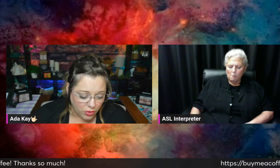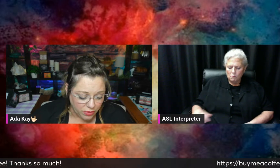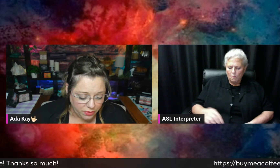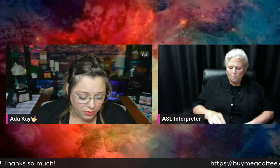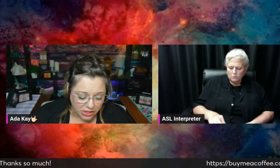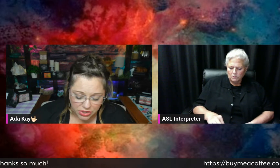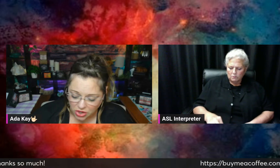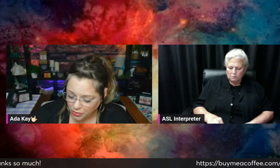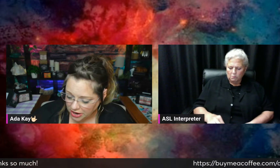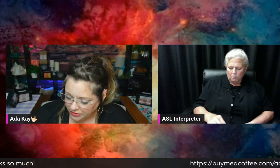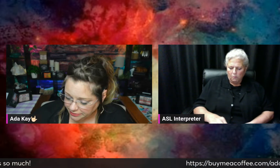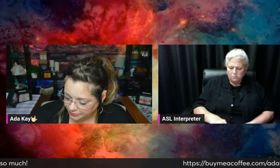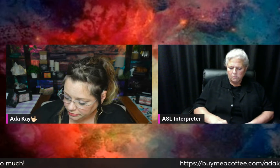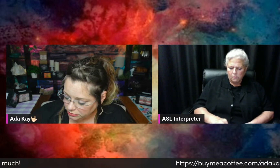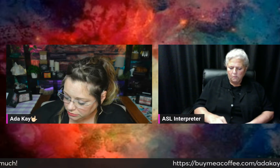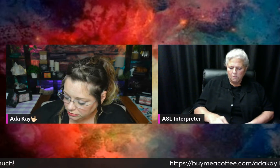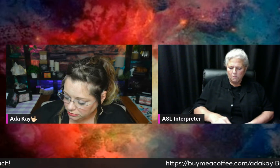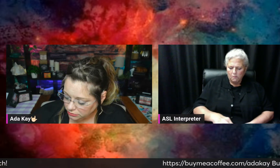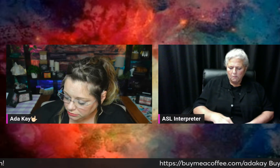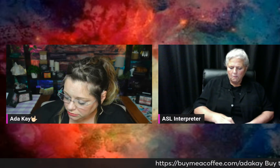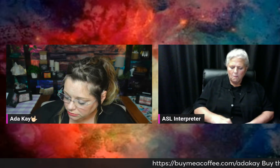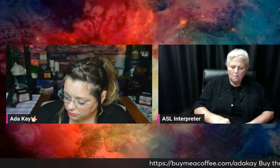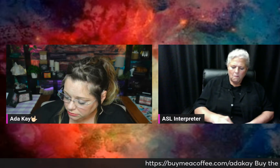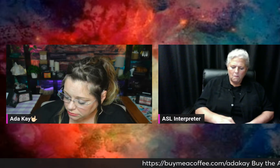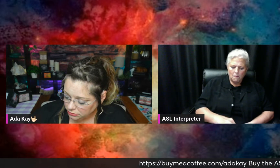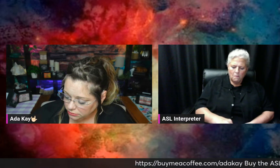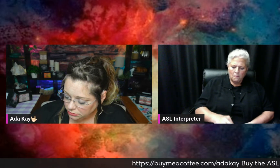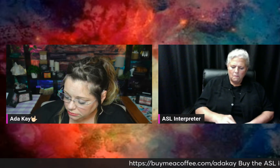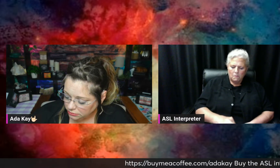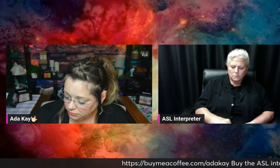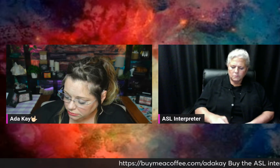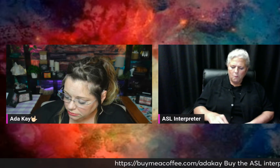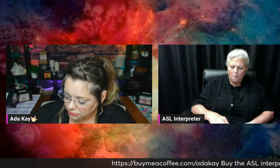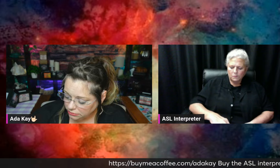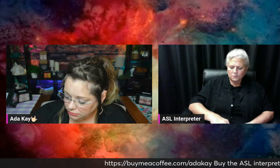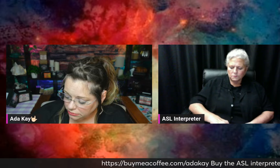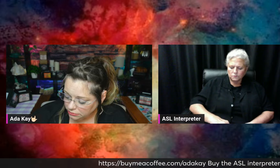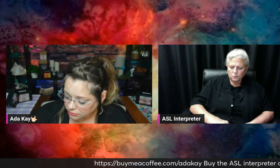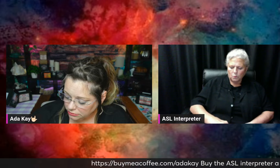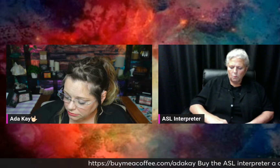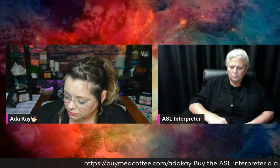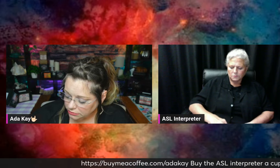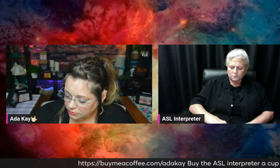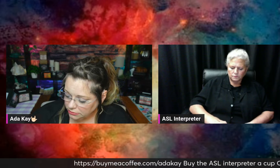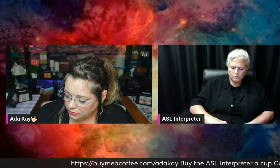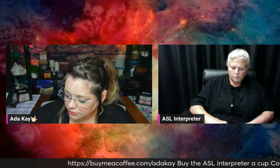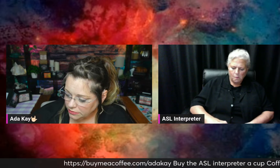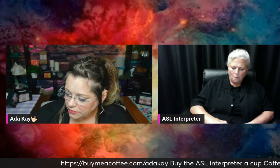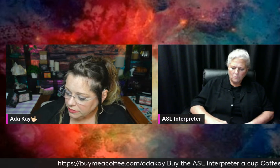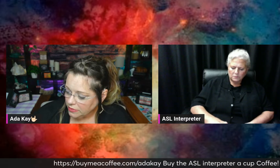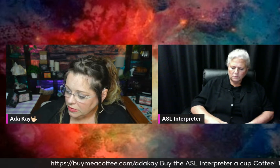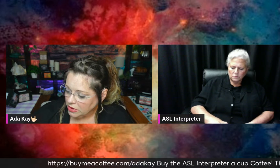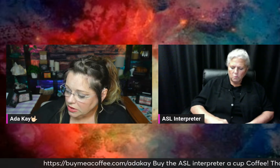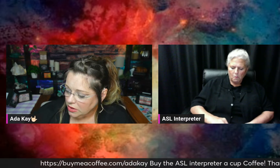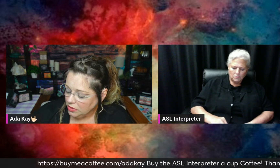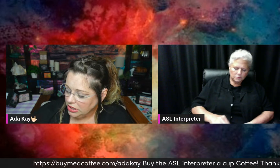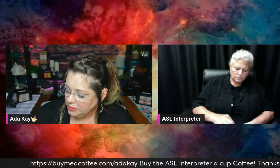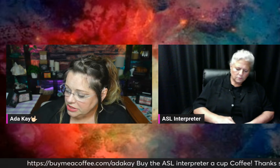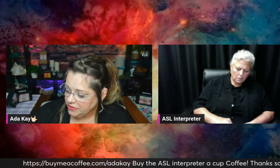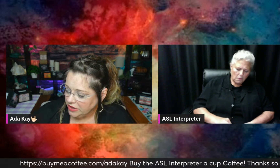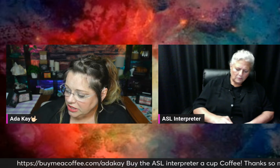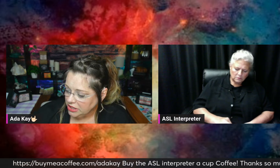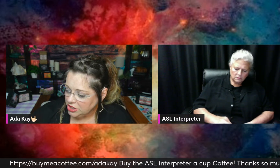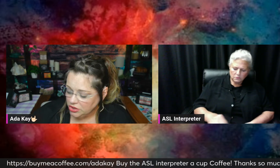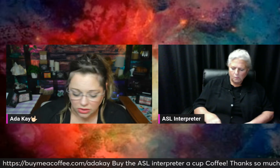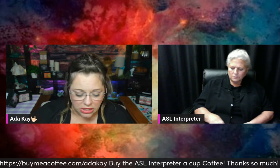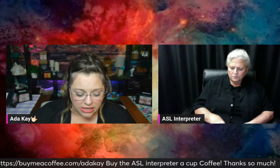do you want me to talk private? No, I'll be online. I just wanted to say hi to everybody. Okay, let me see